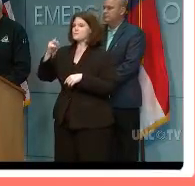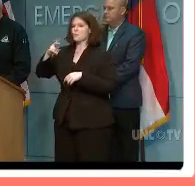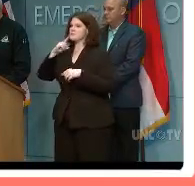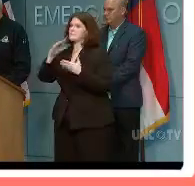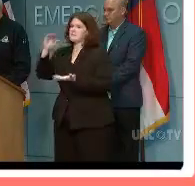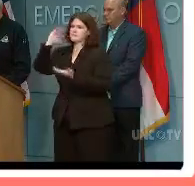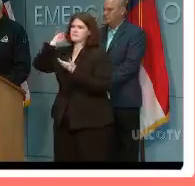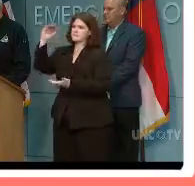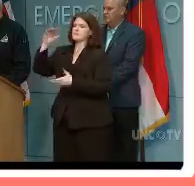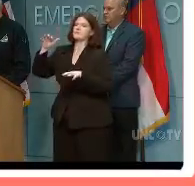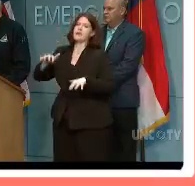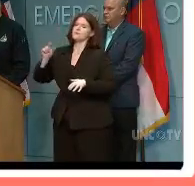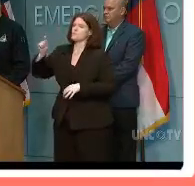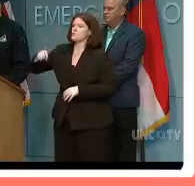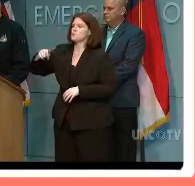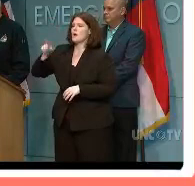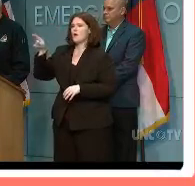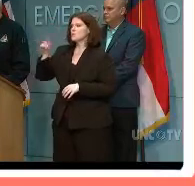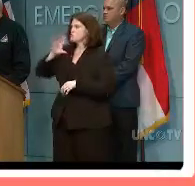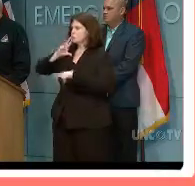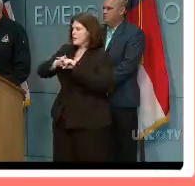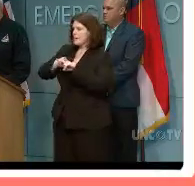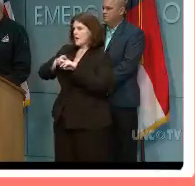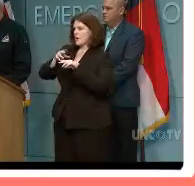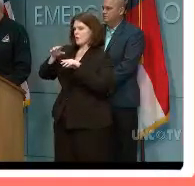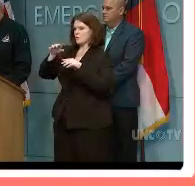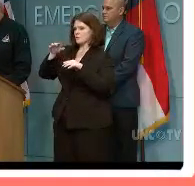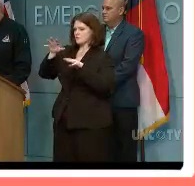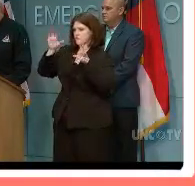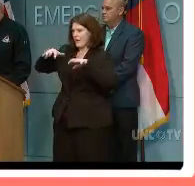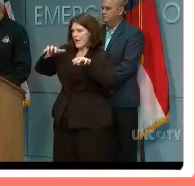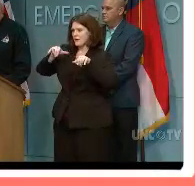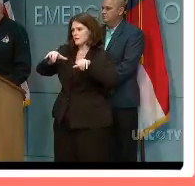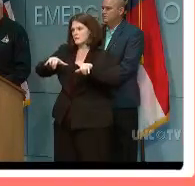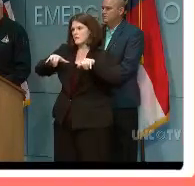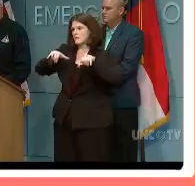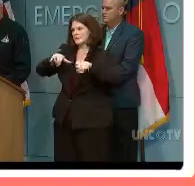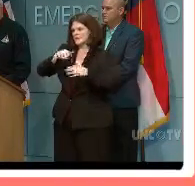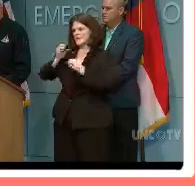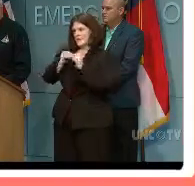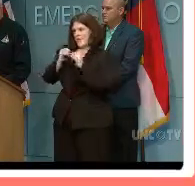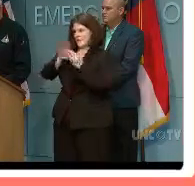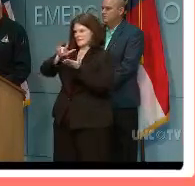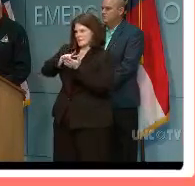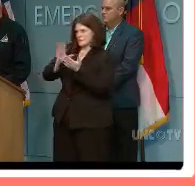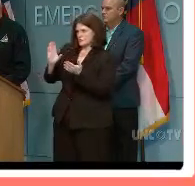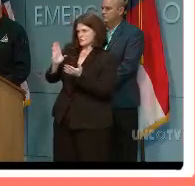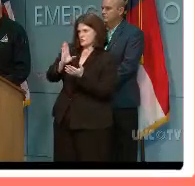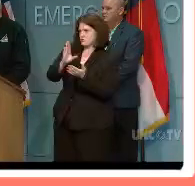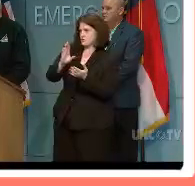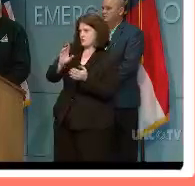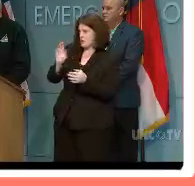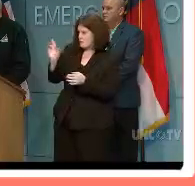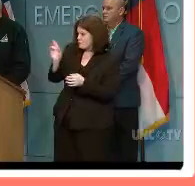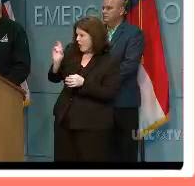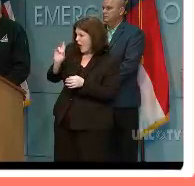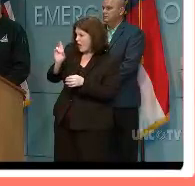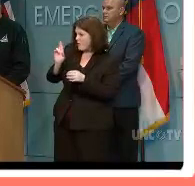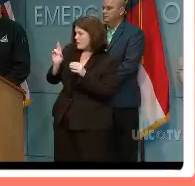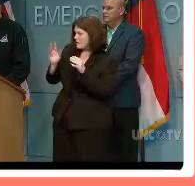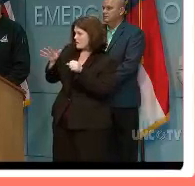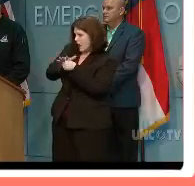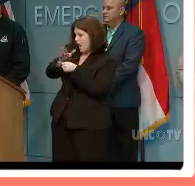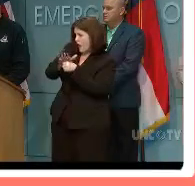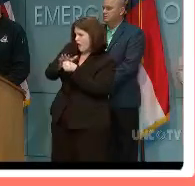rain, and you also talked about the storm stalling inland. So first, is Raleigh far enough west or far enough